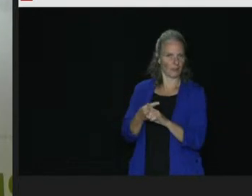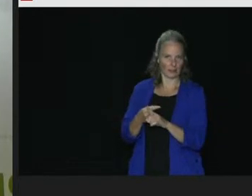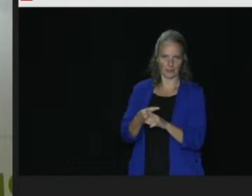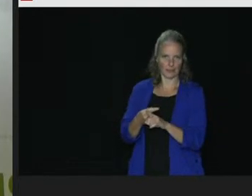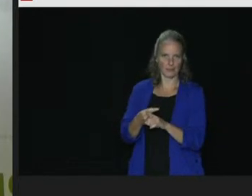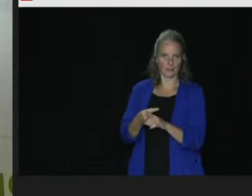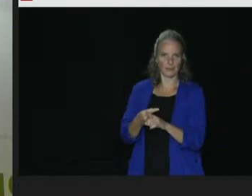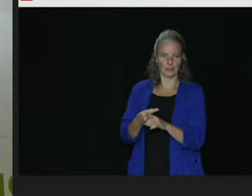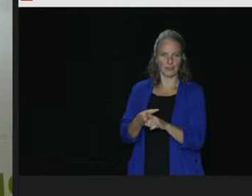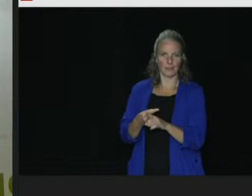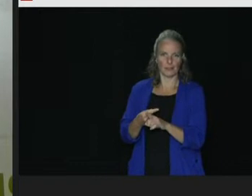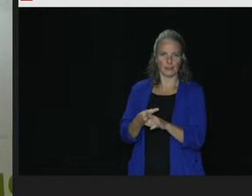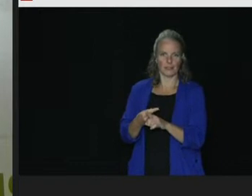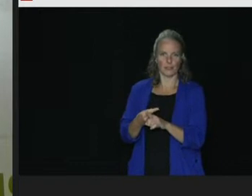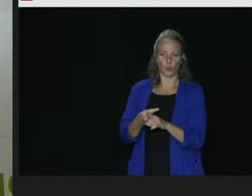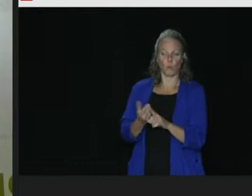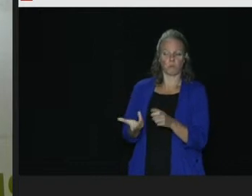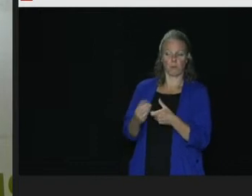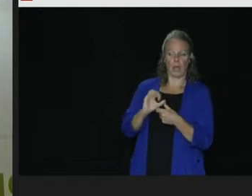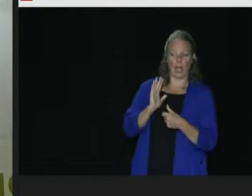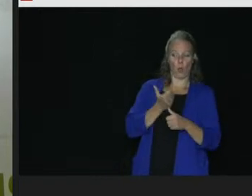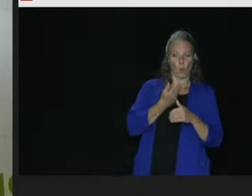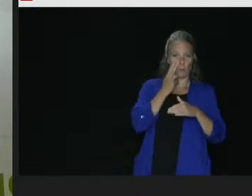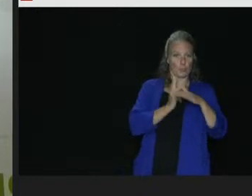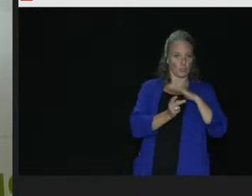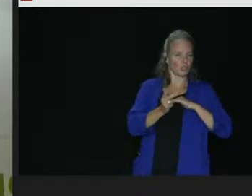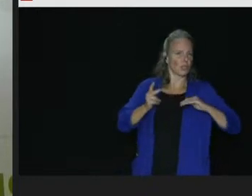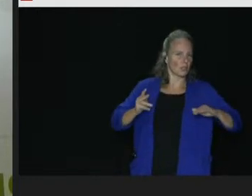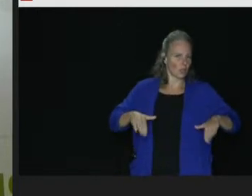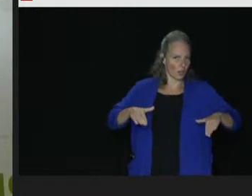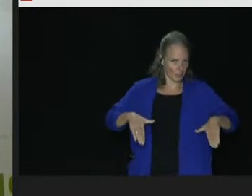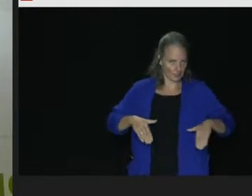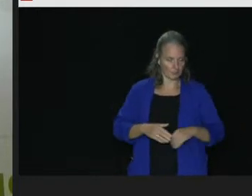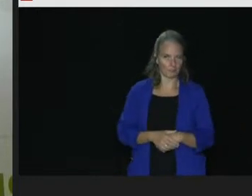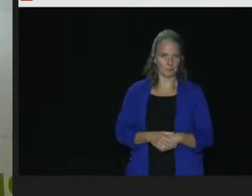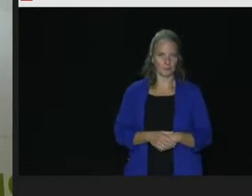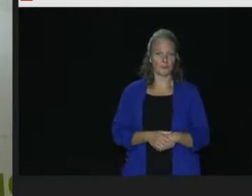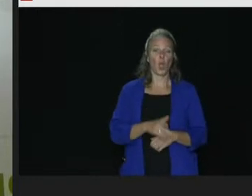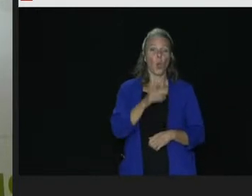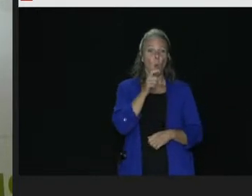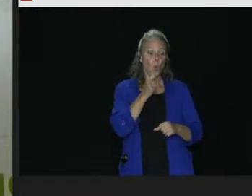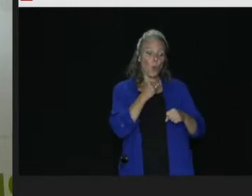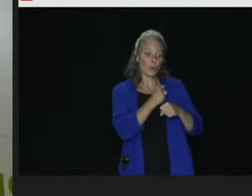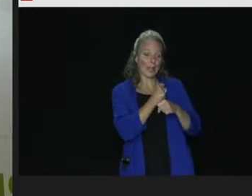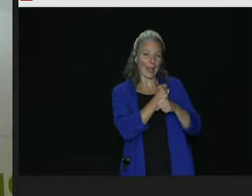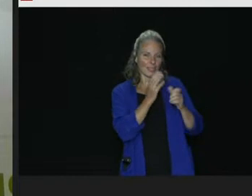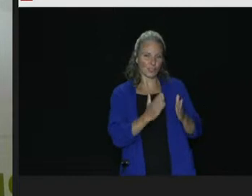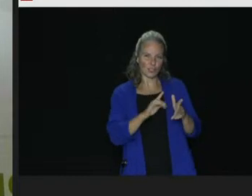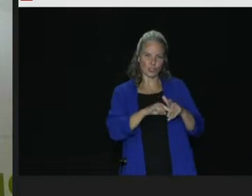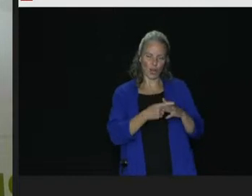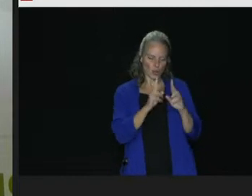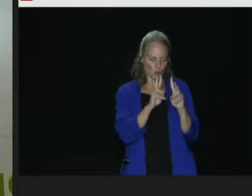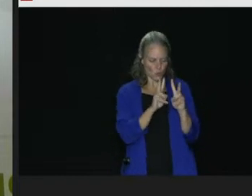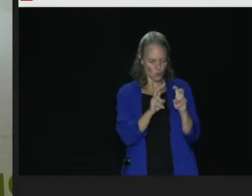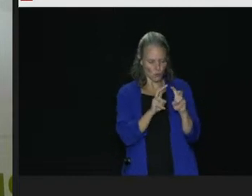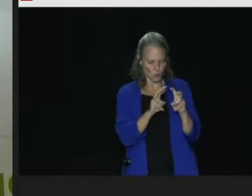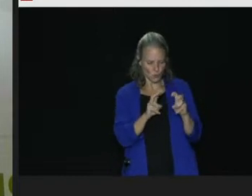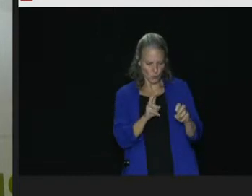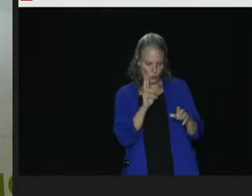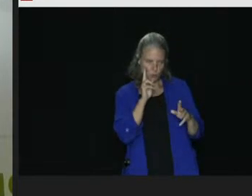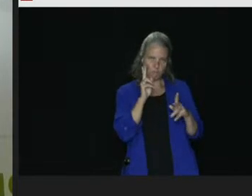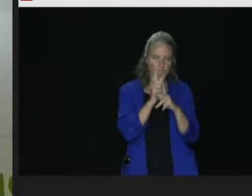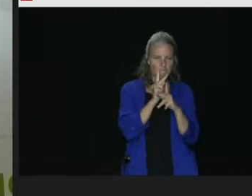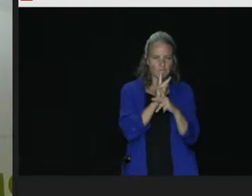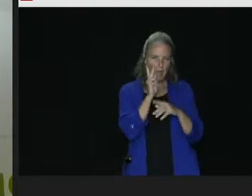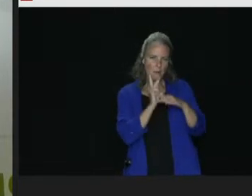kids injected into that model. I know that when our modelers are beginning to work at this, you will find